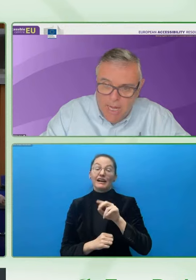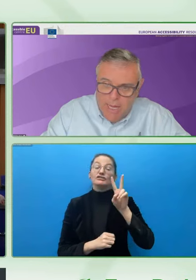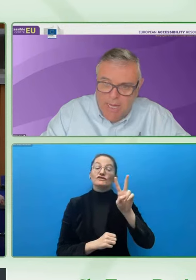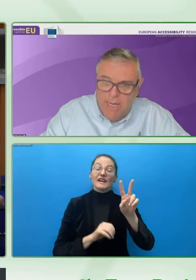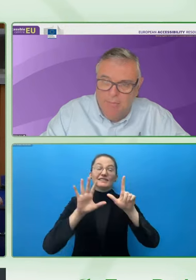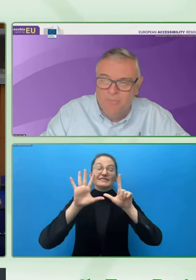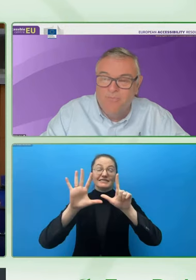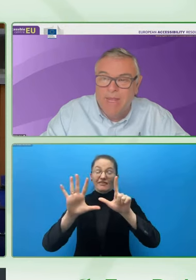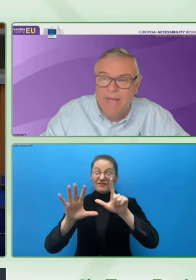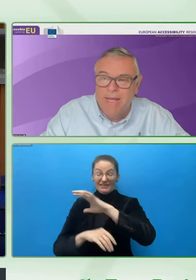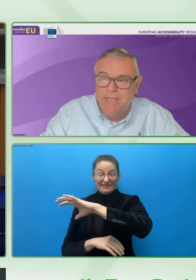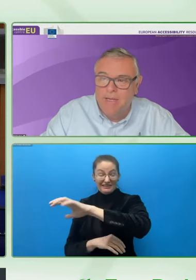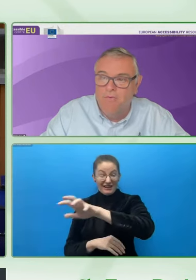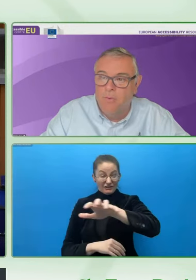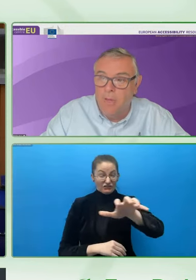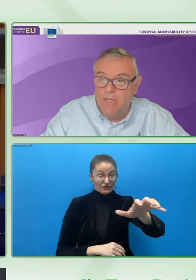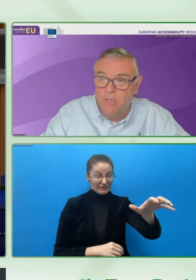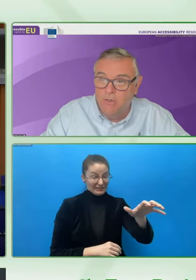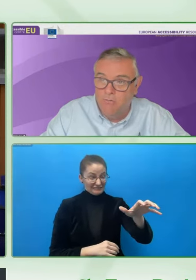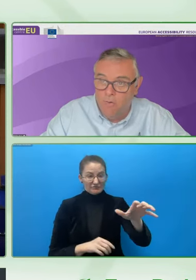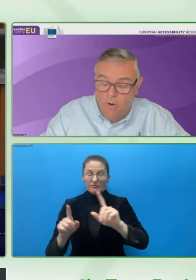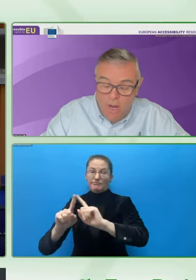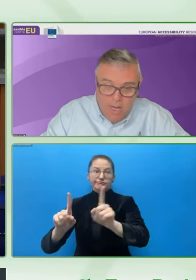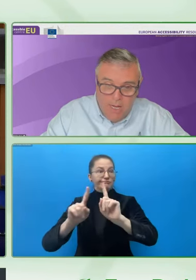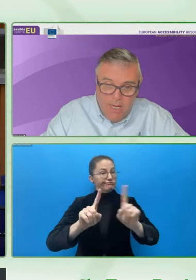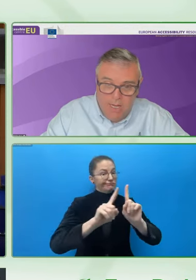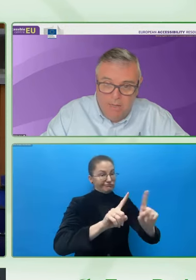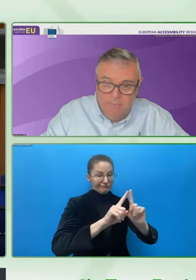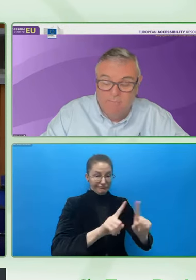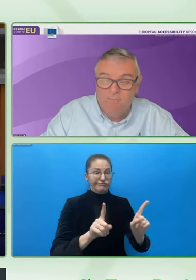because get the information for